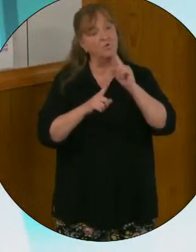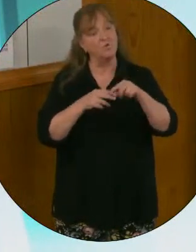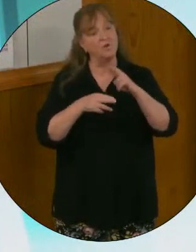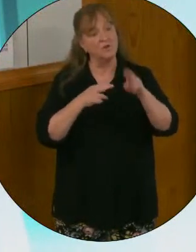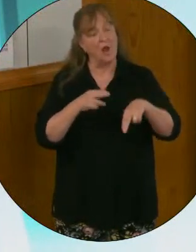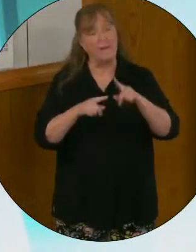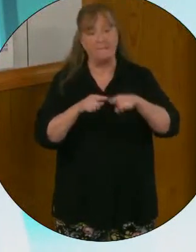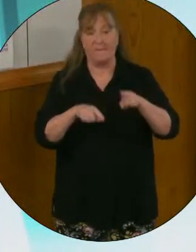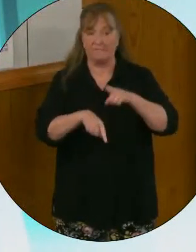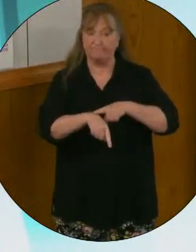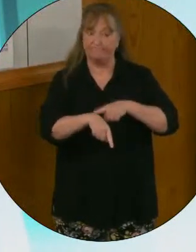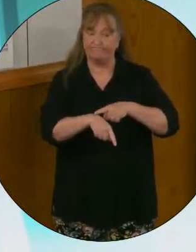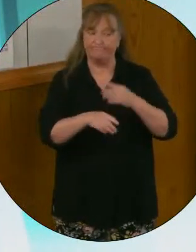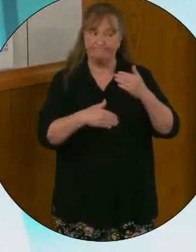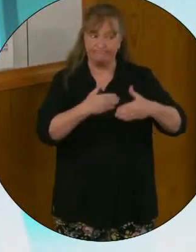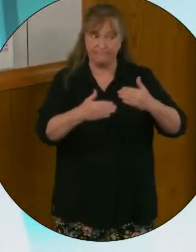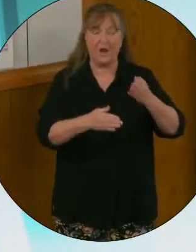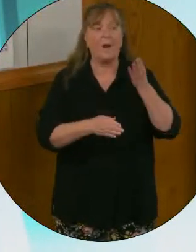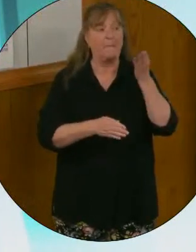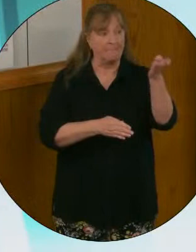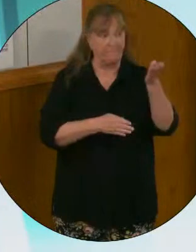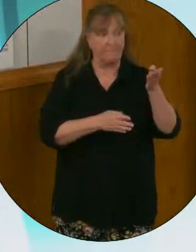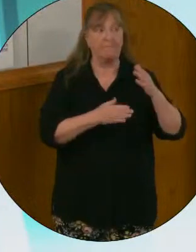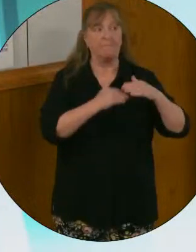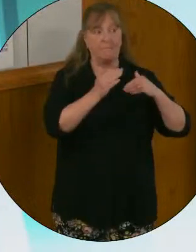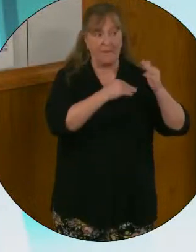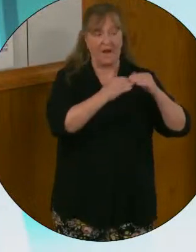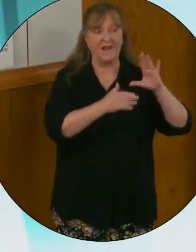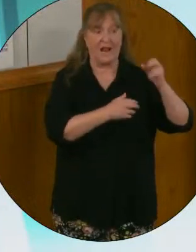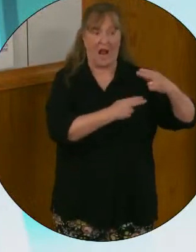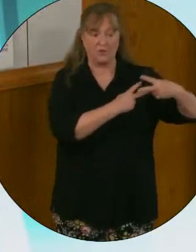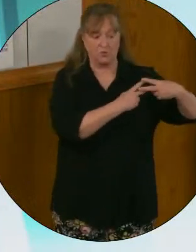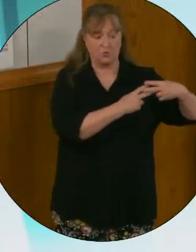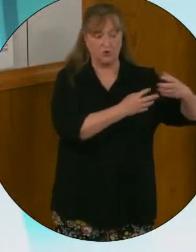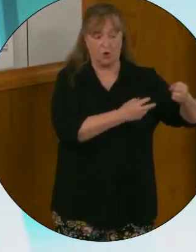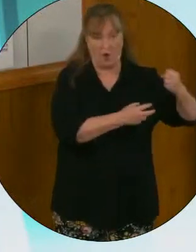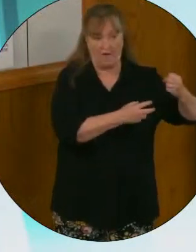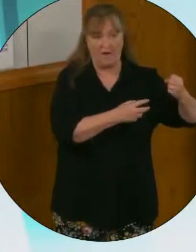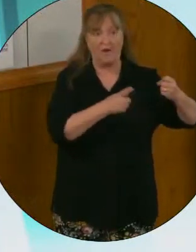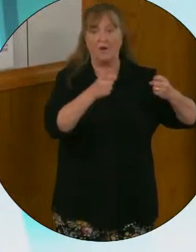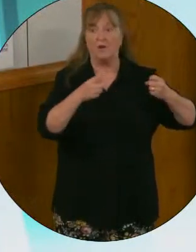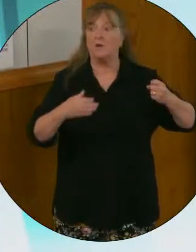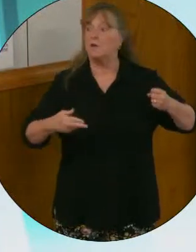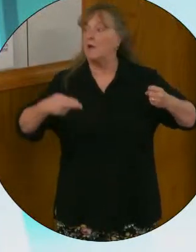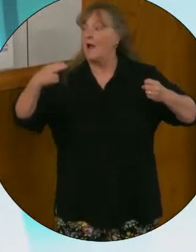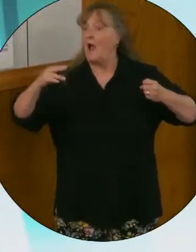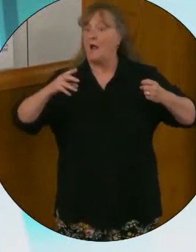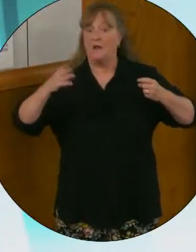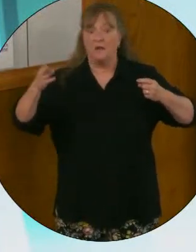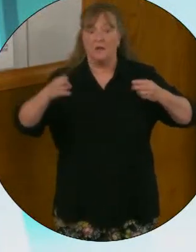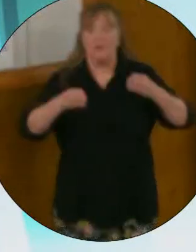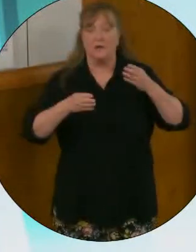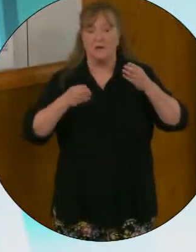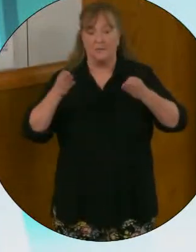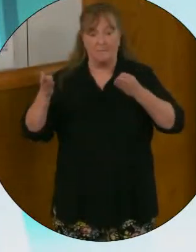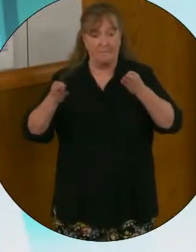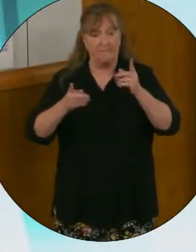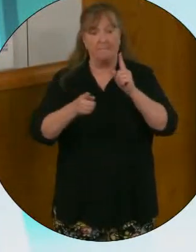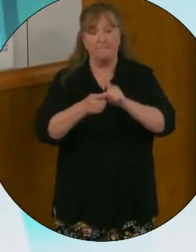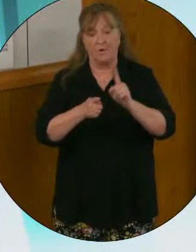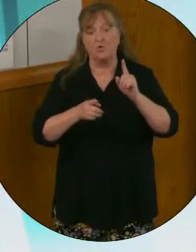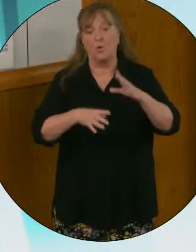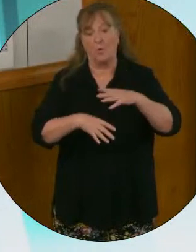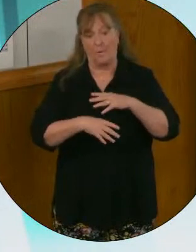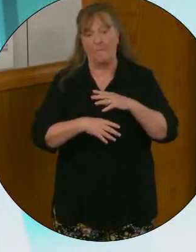timely and building cash reserves. Our confidence remains high at our ability to meet our obligation regarding